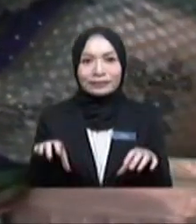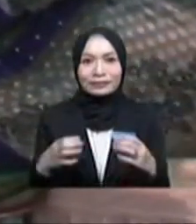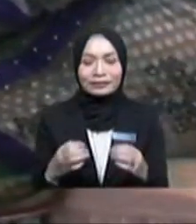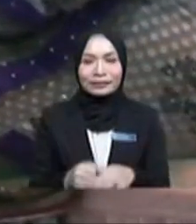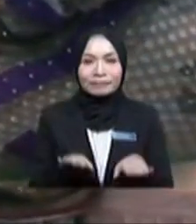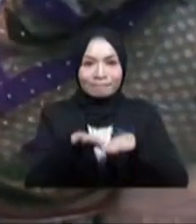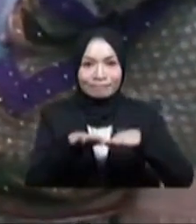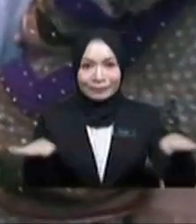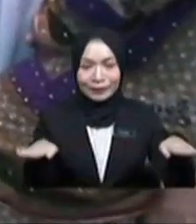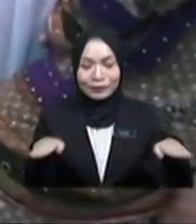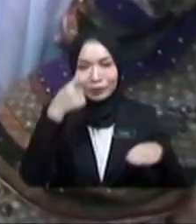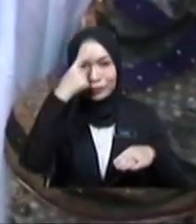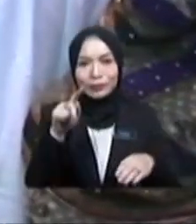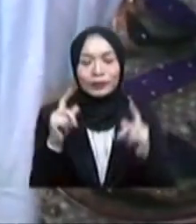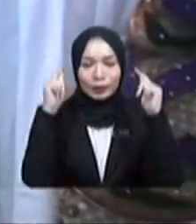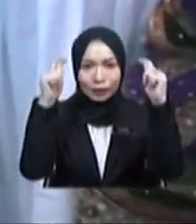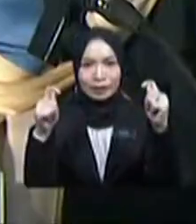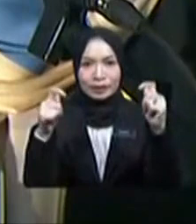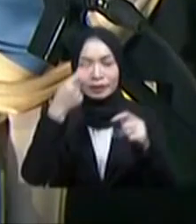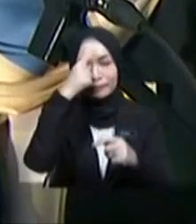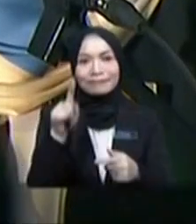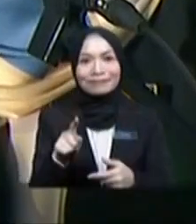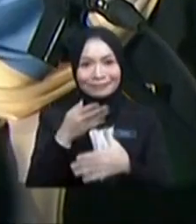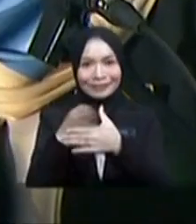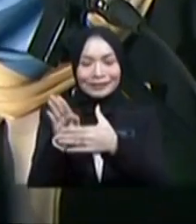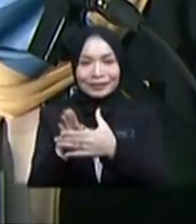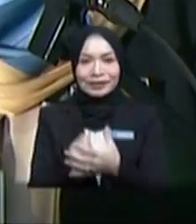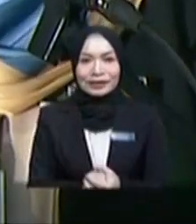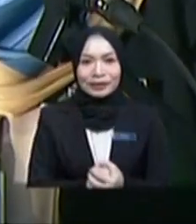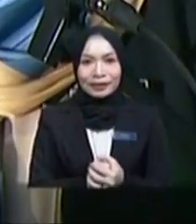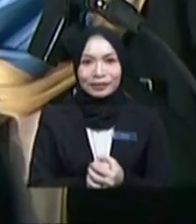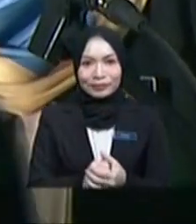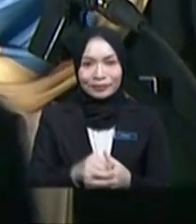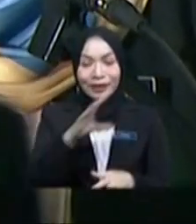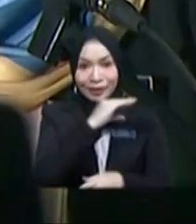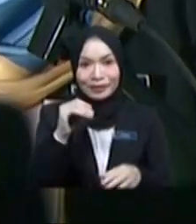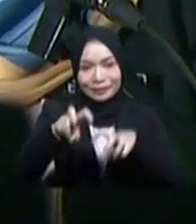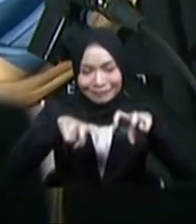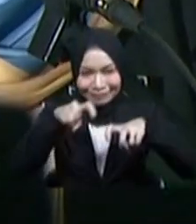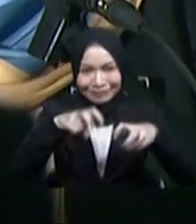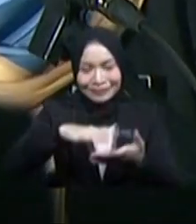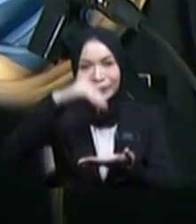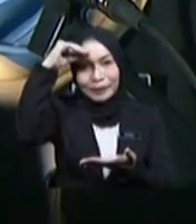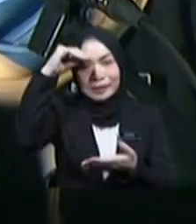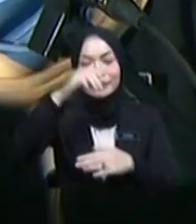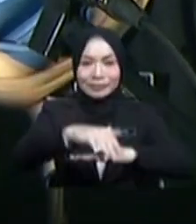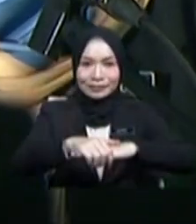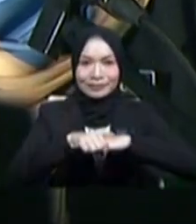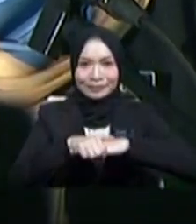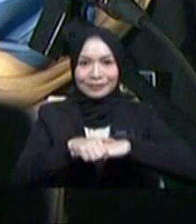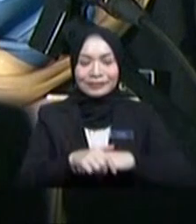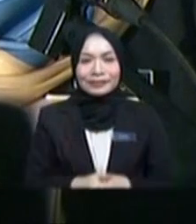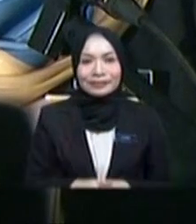and teachers to share best practices as well as to explore innovations in the field of English